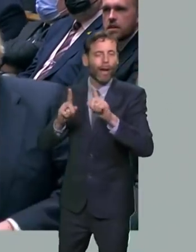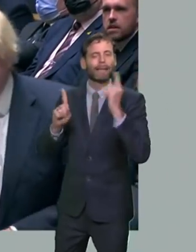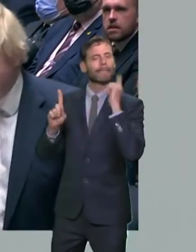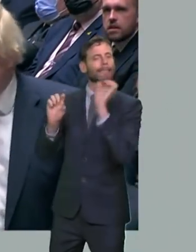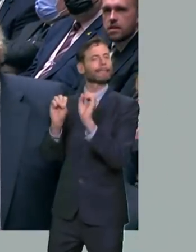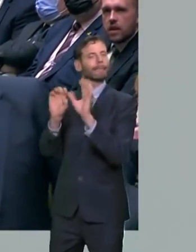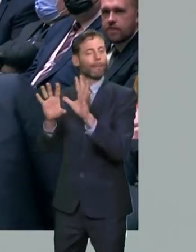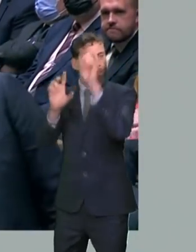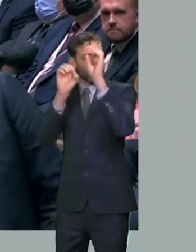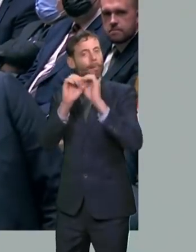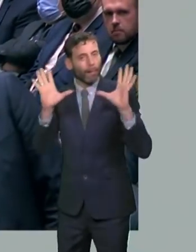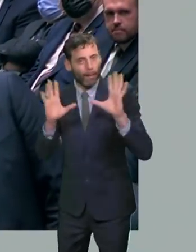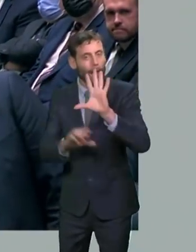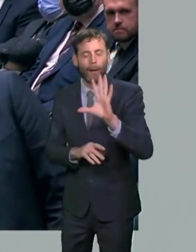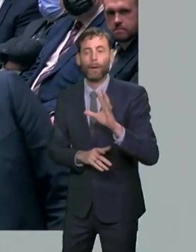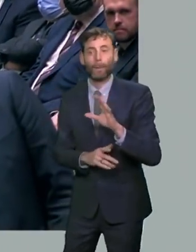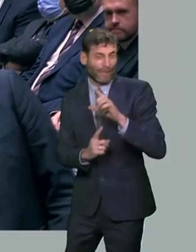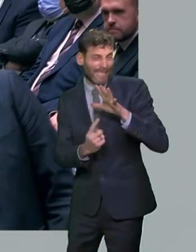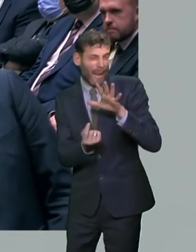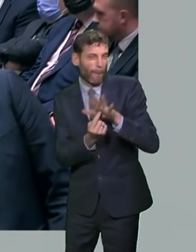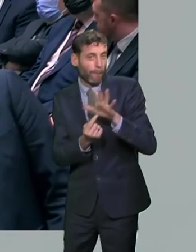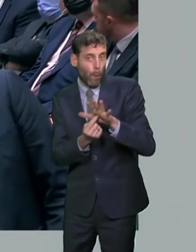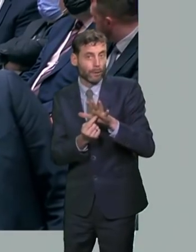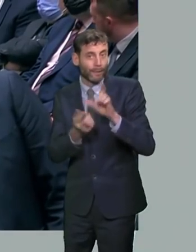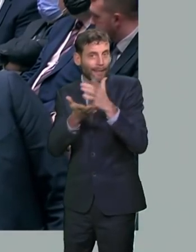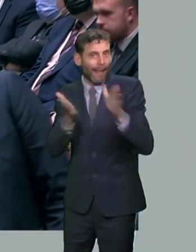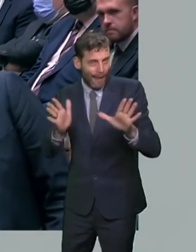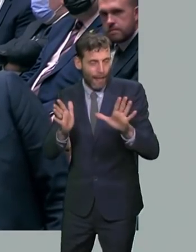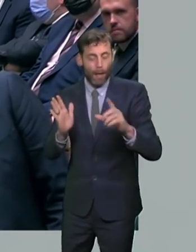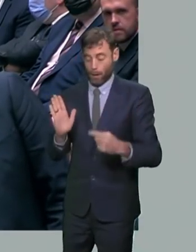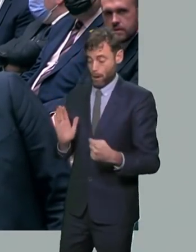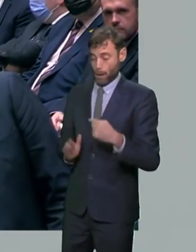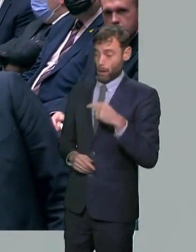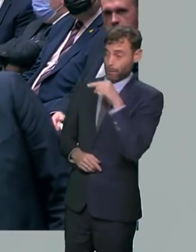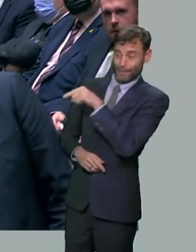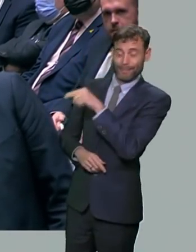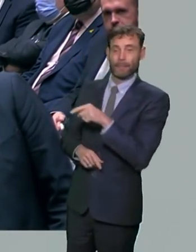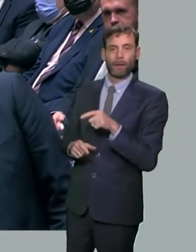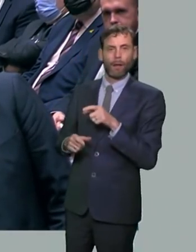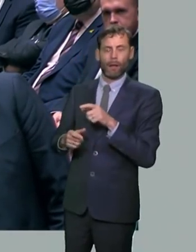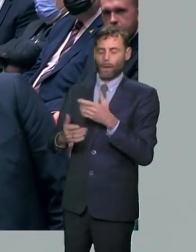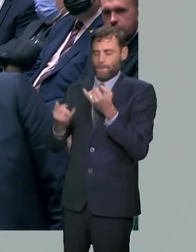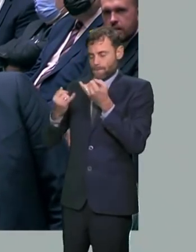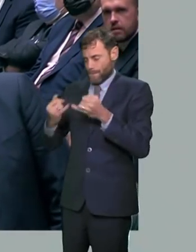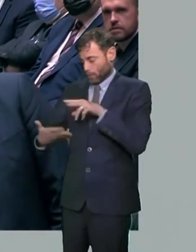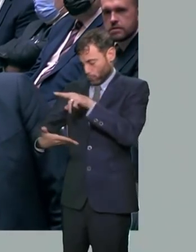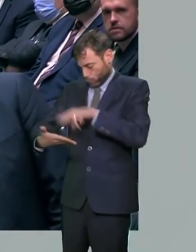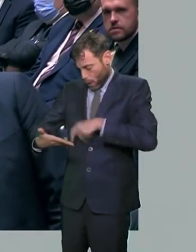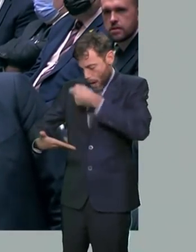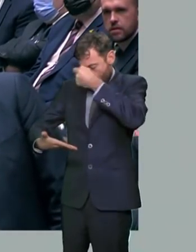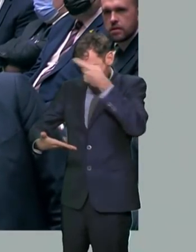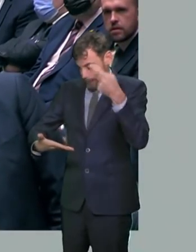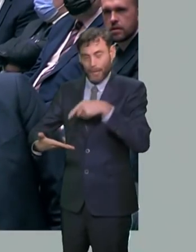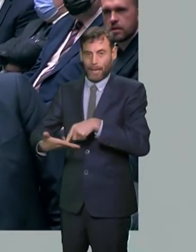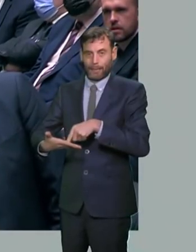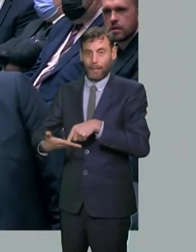opposite. Because it is important, and the fact is that the party opposite have totally failed to address it. They haven't had the